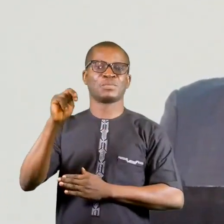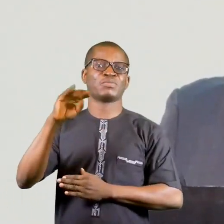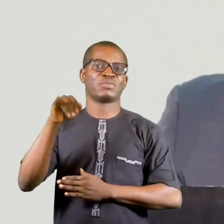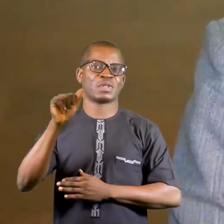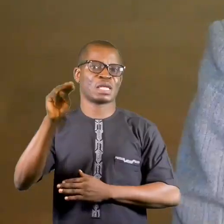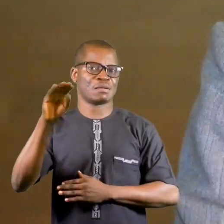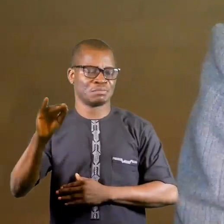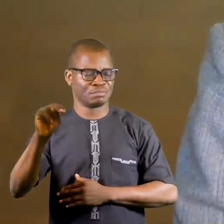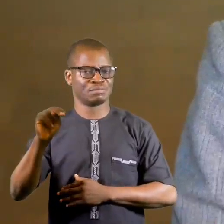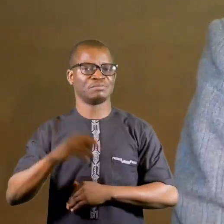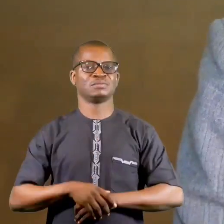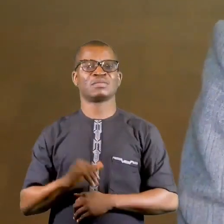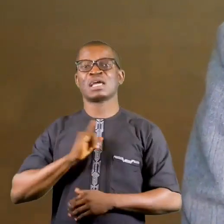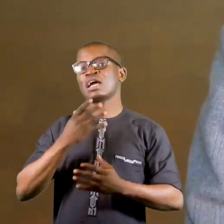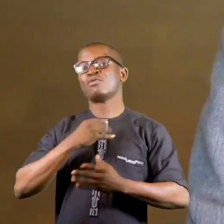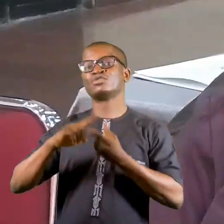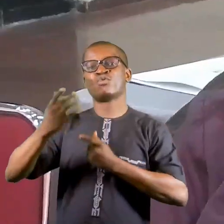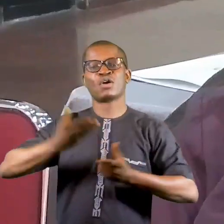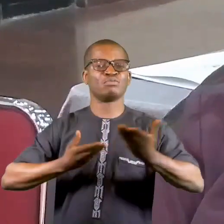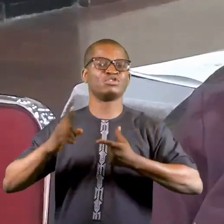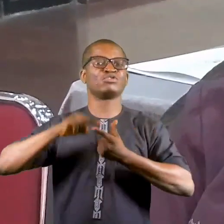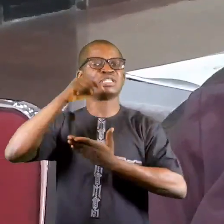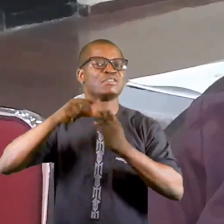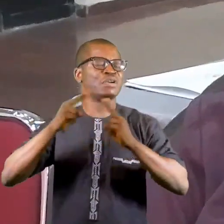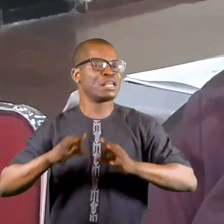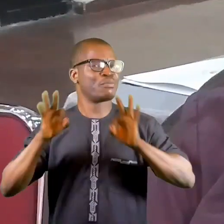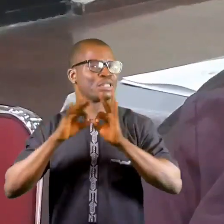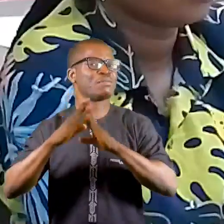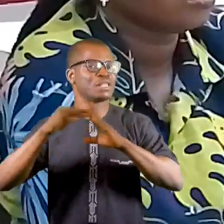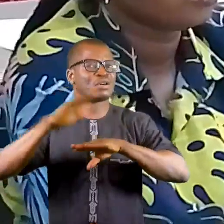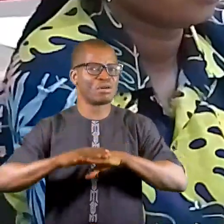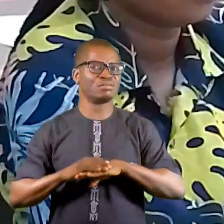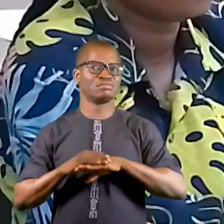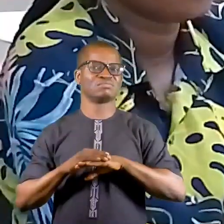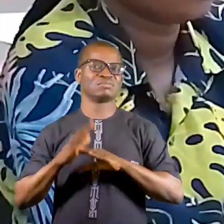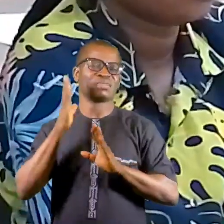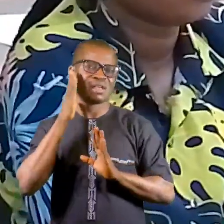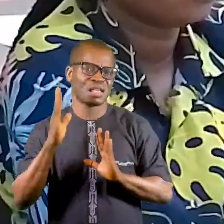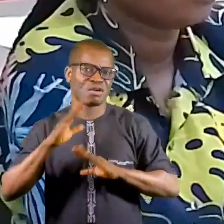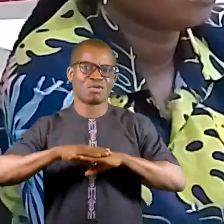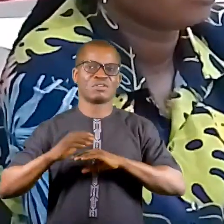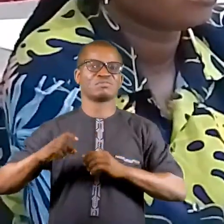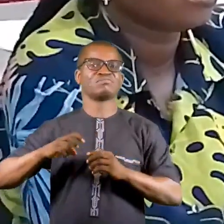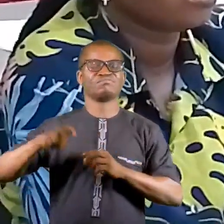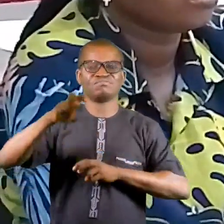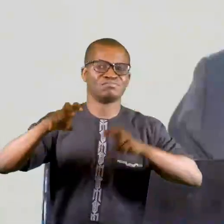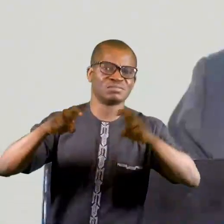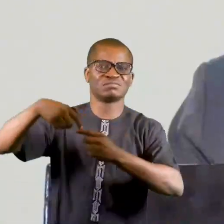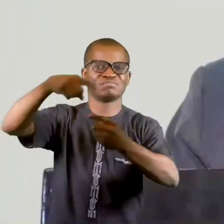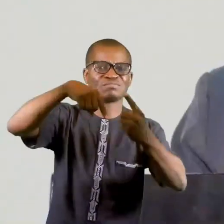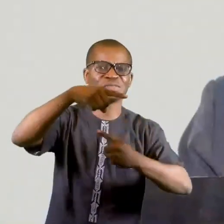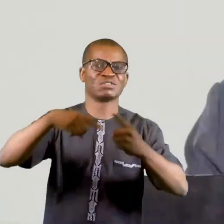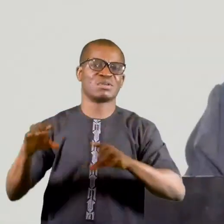Eneanya. I wish to welcome you all to this very important meeting on the sensitization of travel and tour and labor recruiters, or